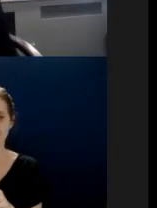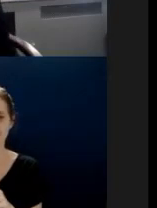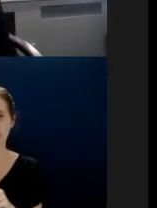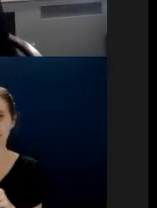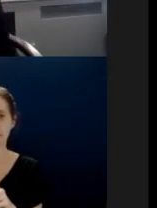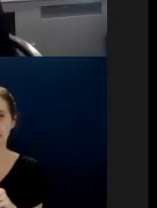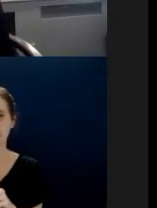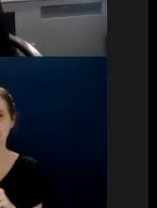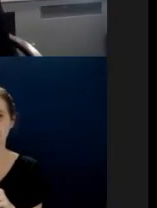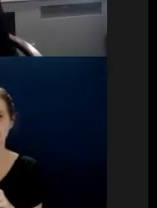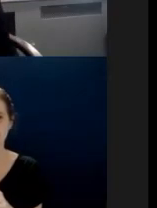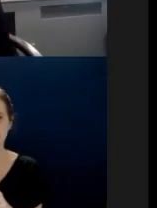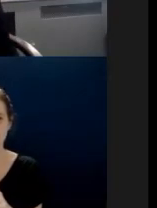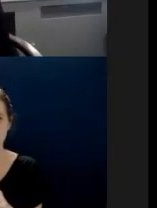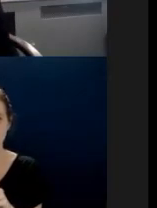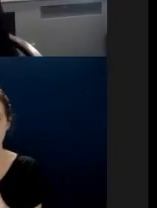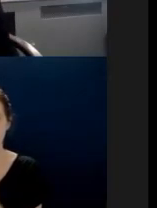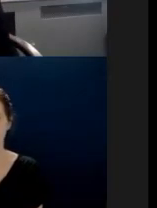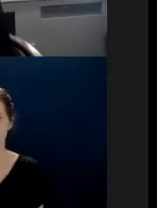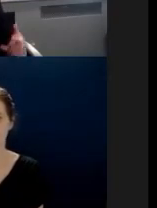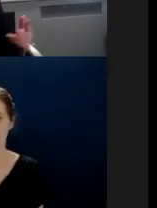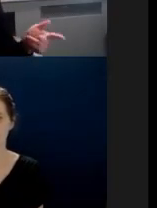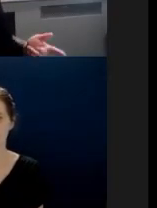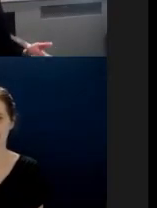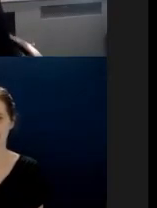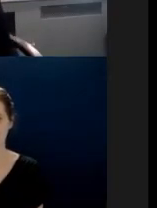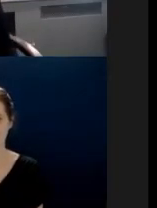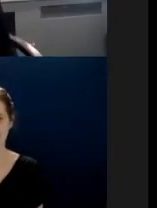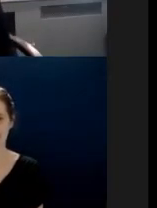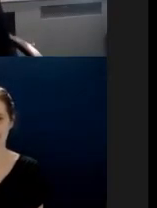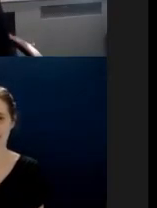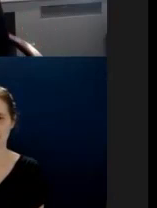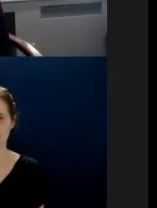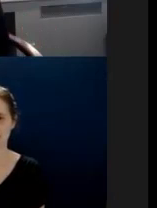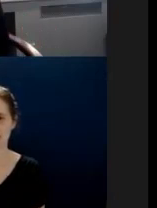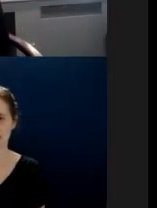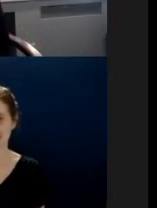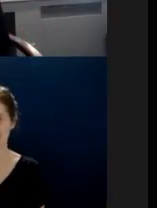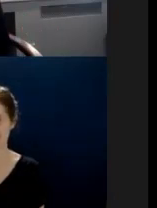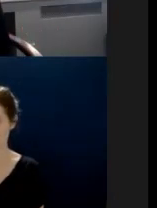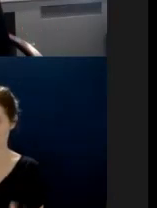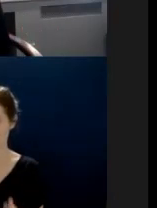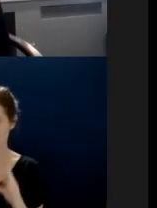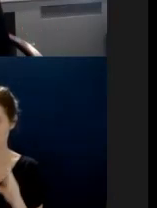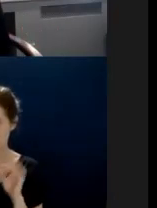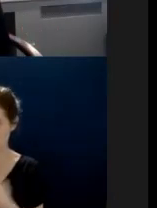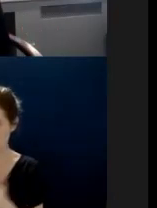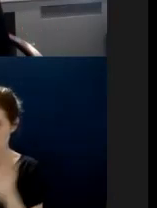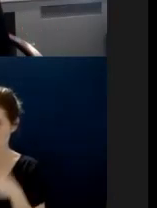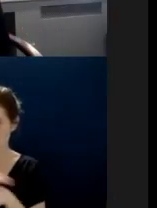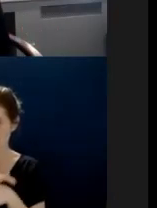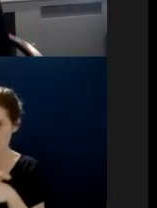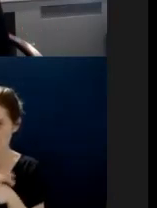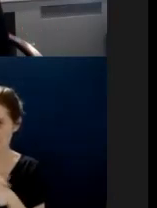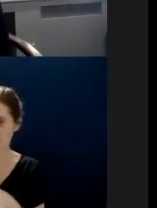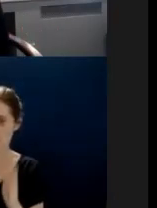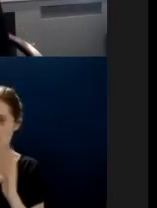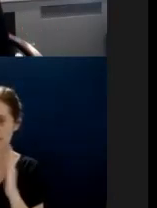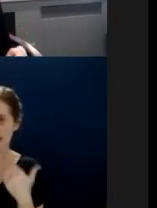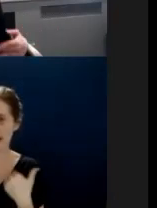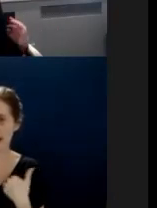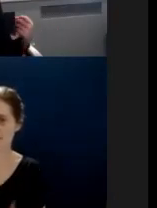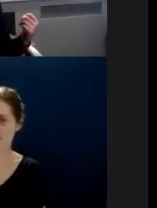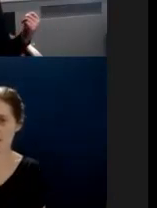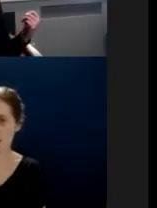Yeah, Read I it, see Ray. that Janice said, did we say every polling location is required to have an AutoMark voting